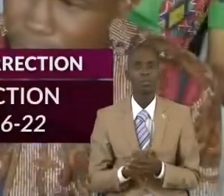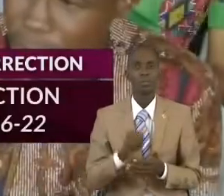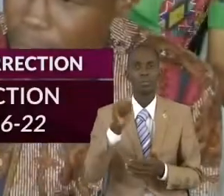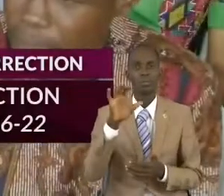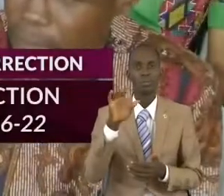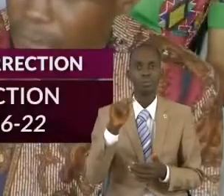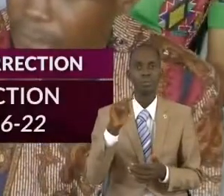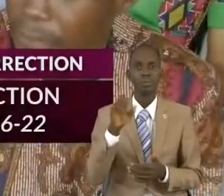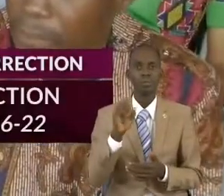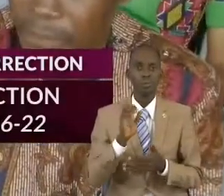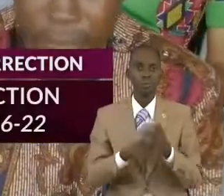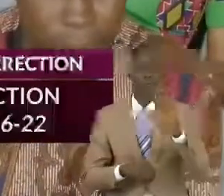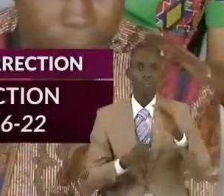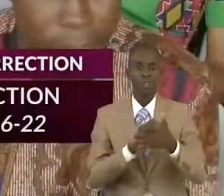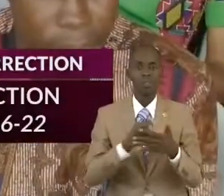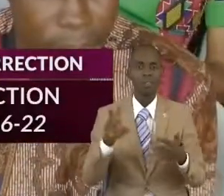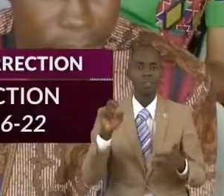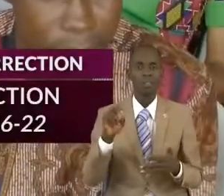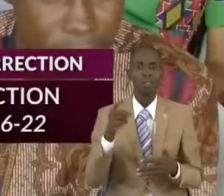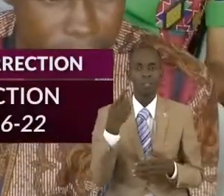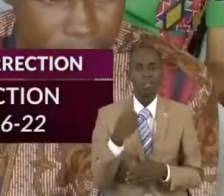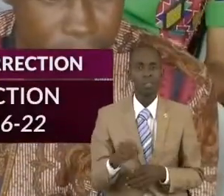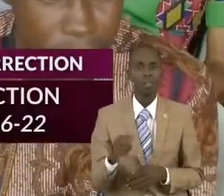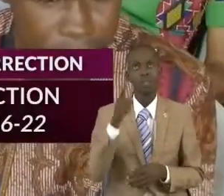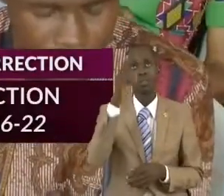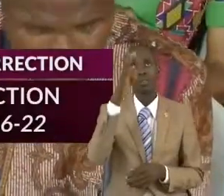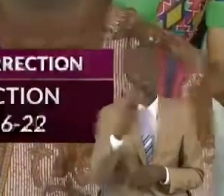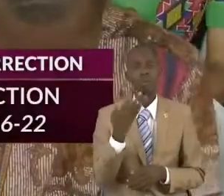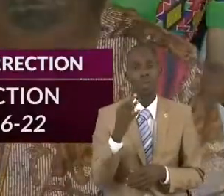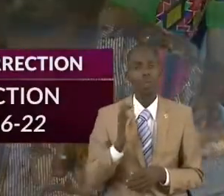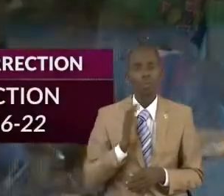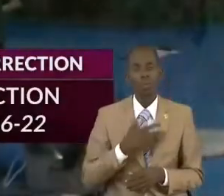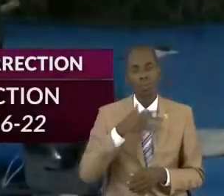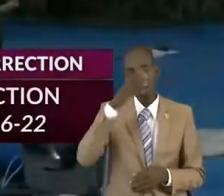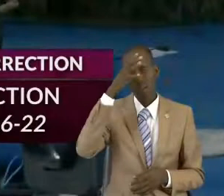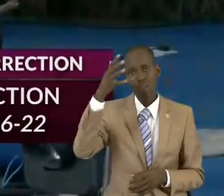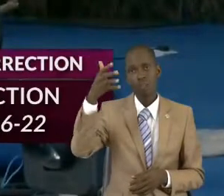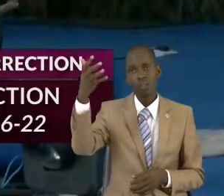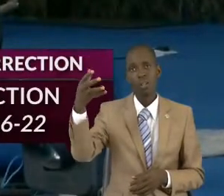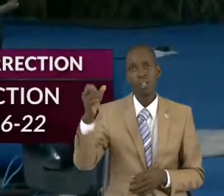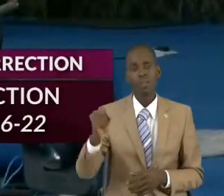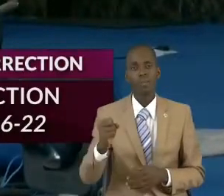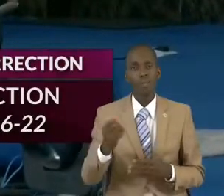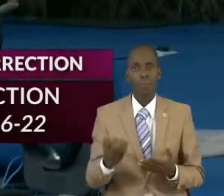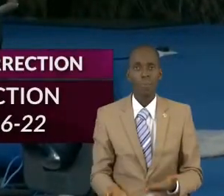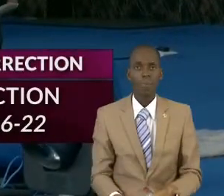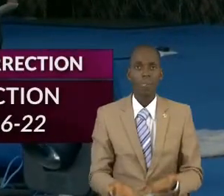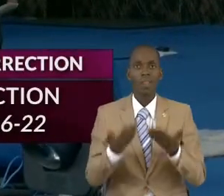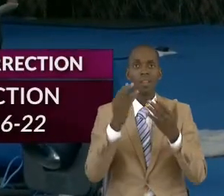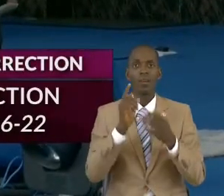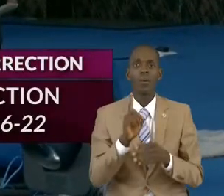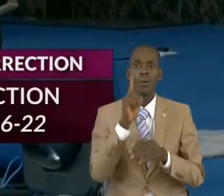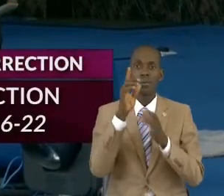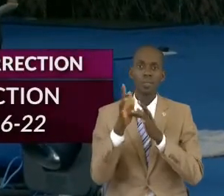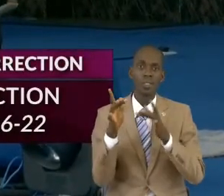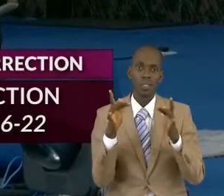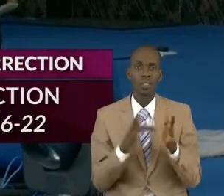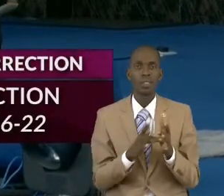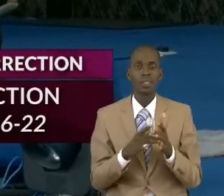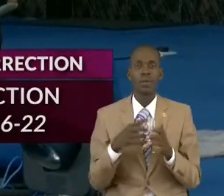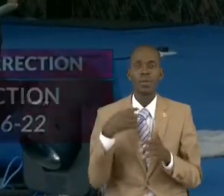The God of our fathers raised up Jesus, whom ye